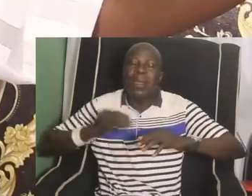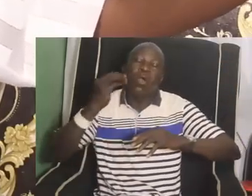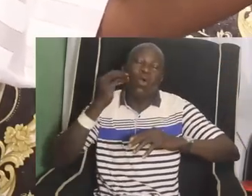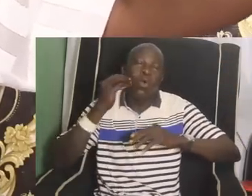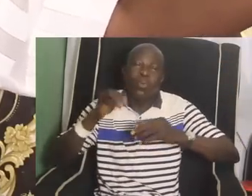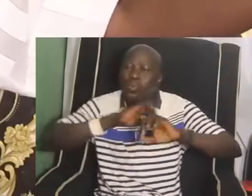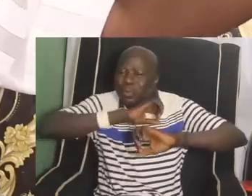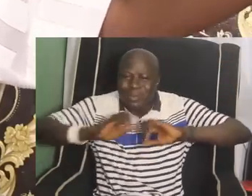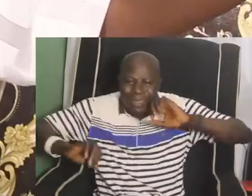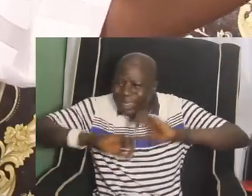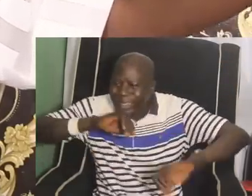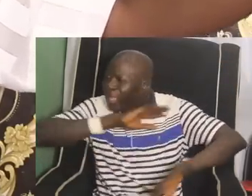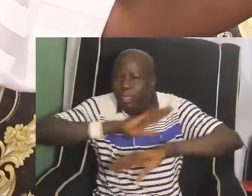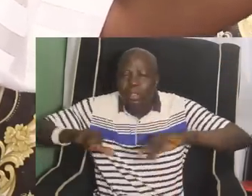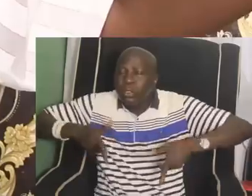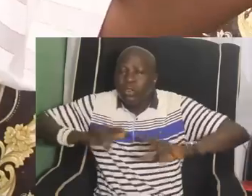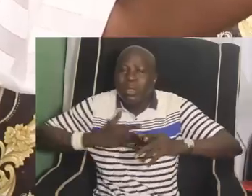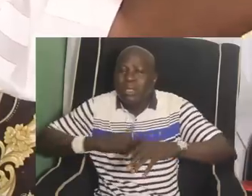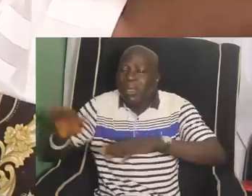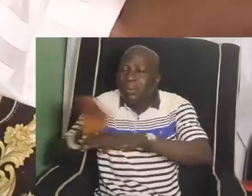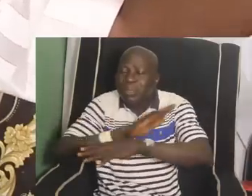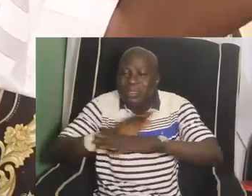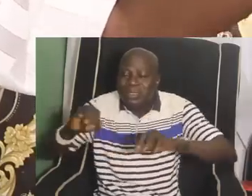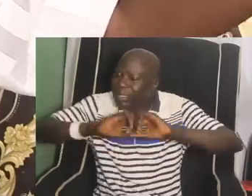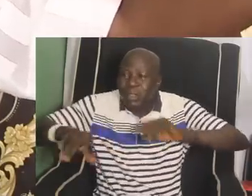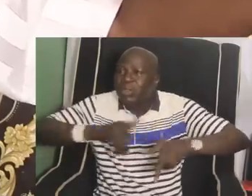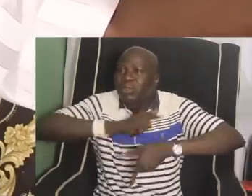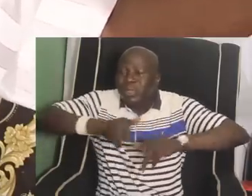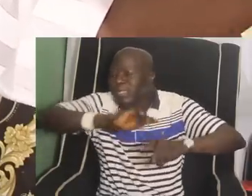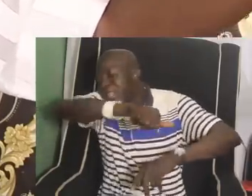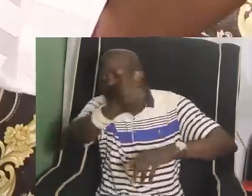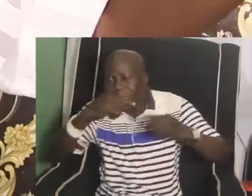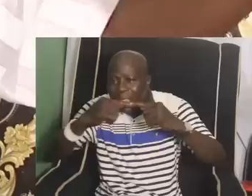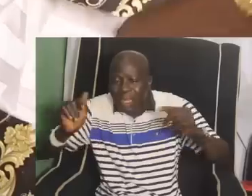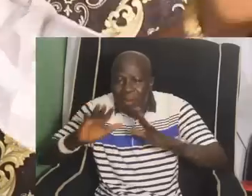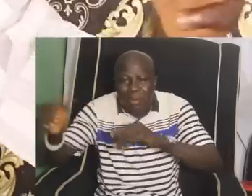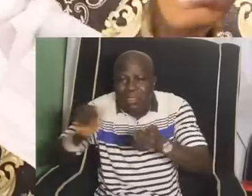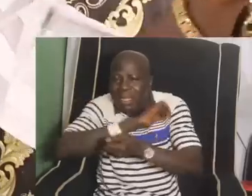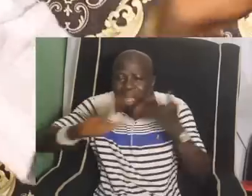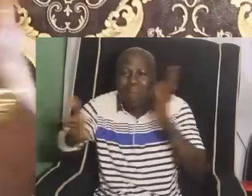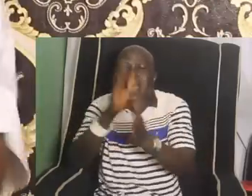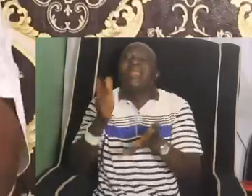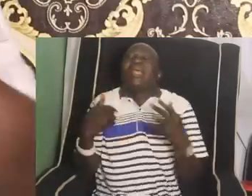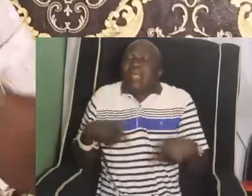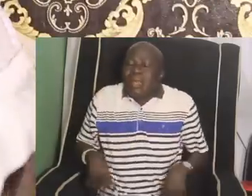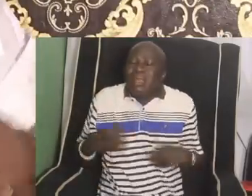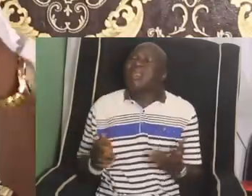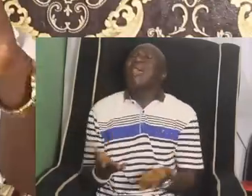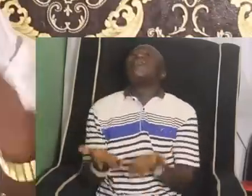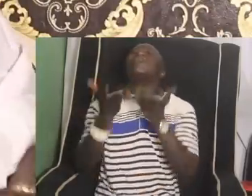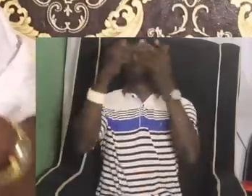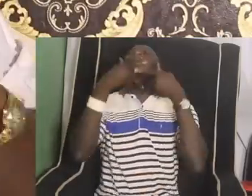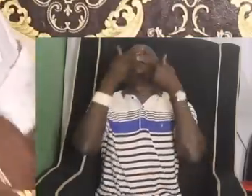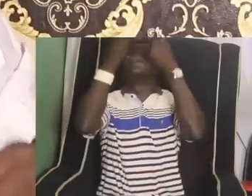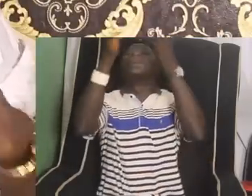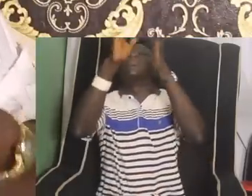home be scattered. Mo je ki se mi o da. Don't let my business be scattered. Mo je yo da ye mi o. Don't let enemy scatter my life. Egbo wo soke. Lift up your head.